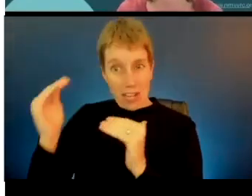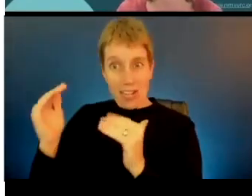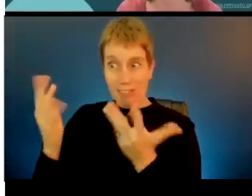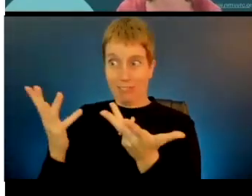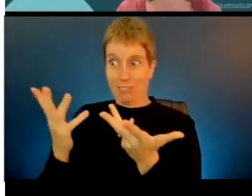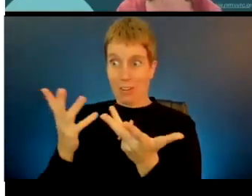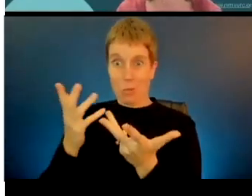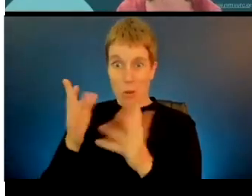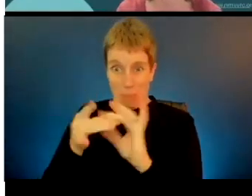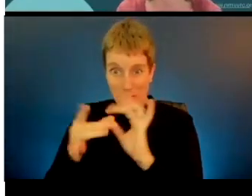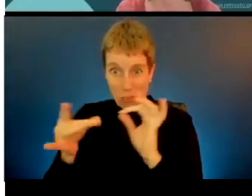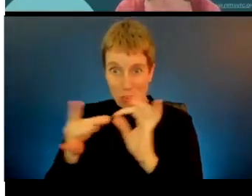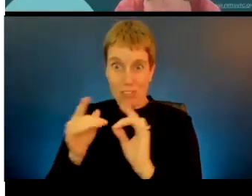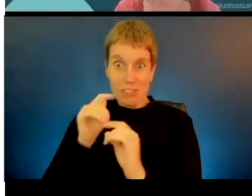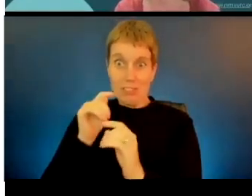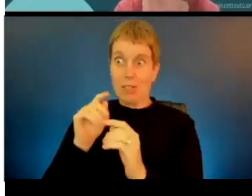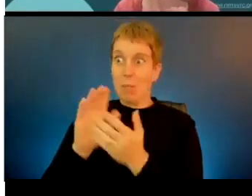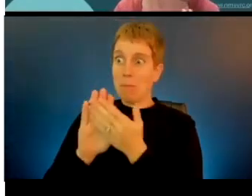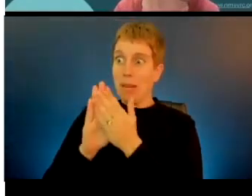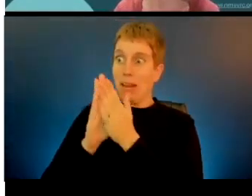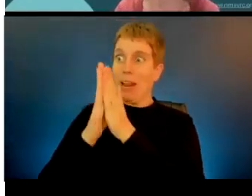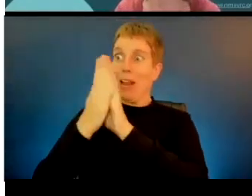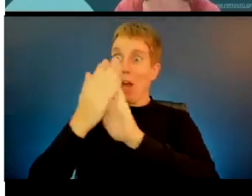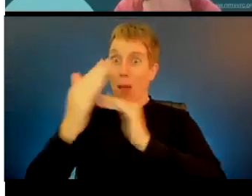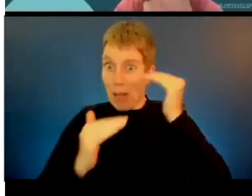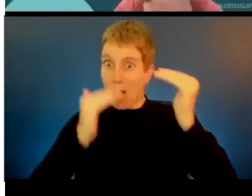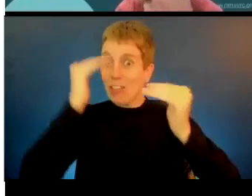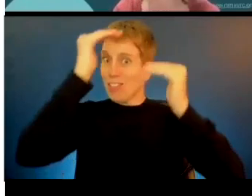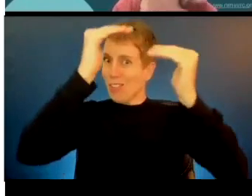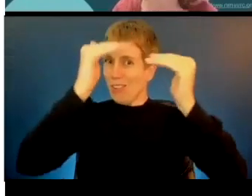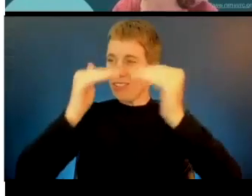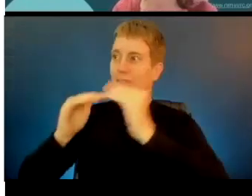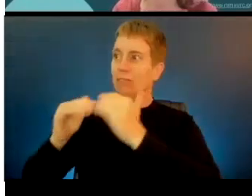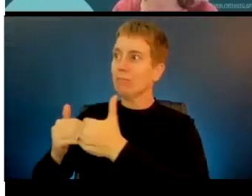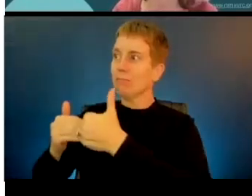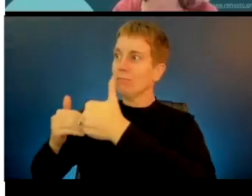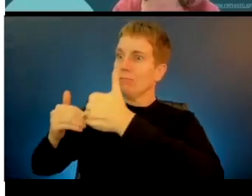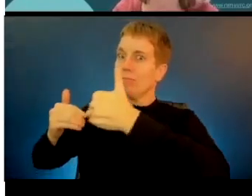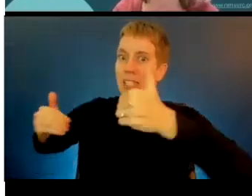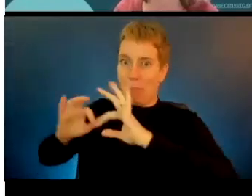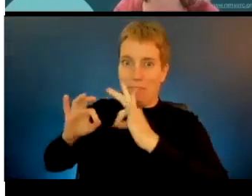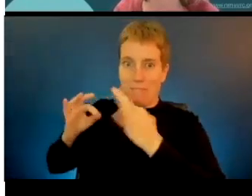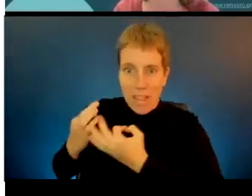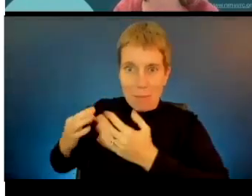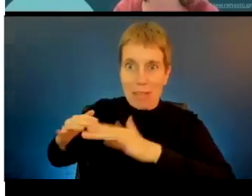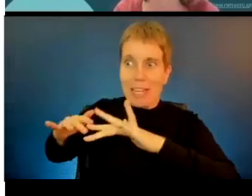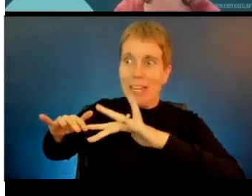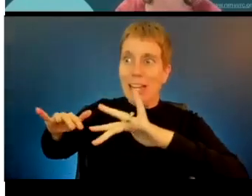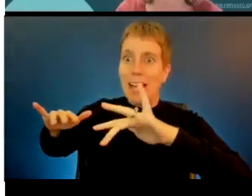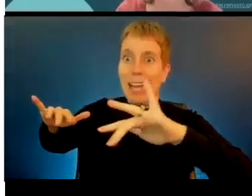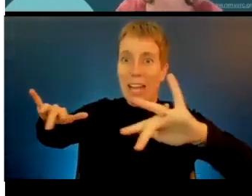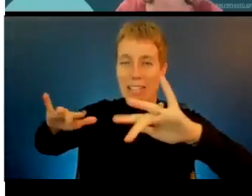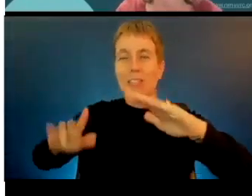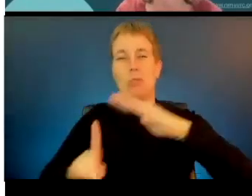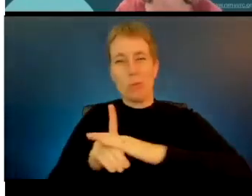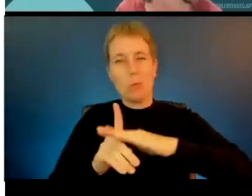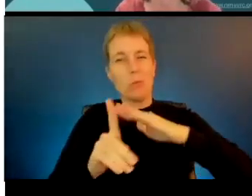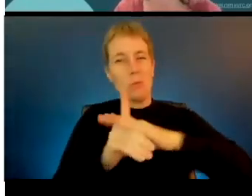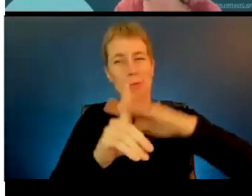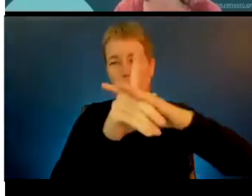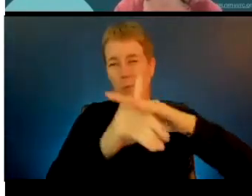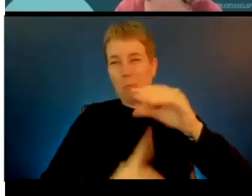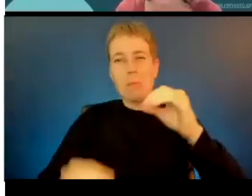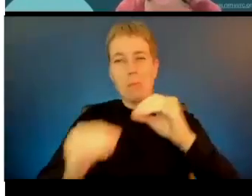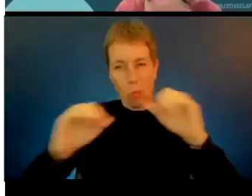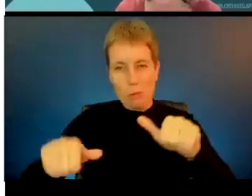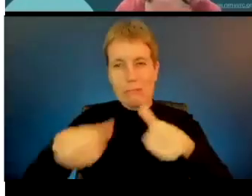their family of origin. So just kind of really honing in again and re-emphasizing this importance of